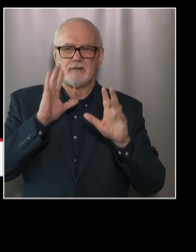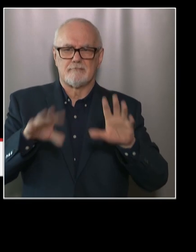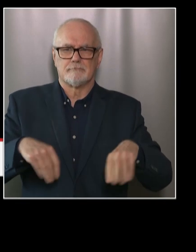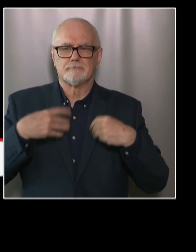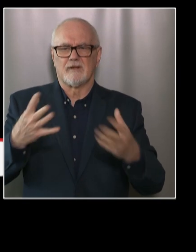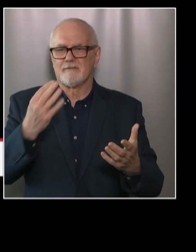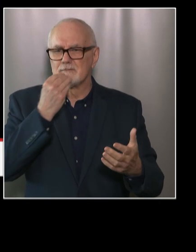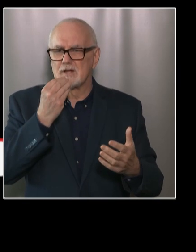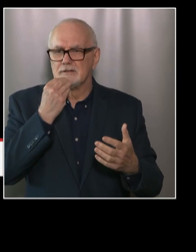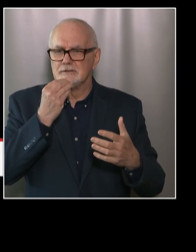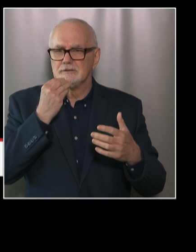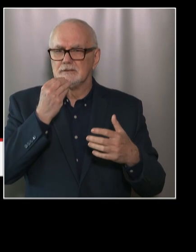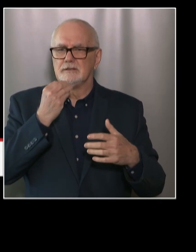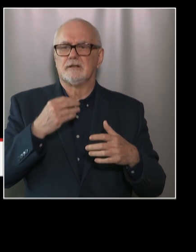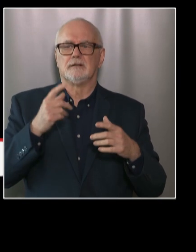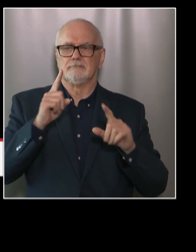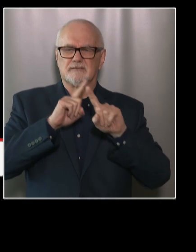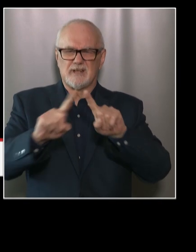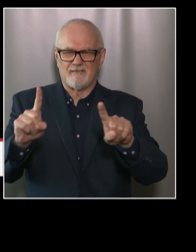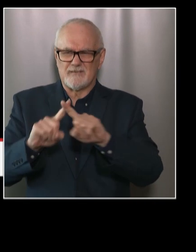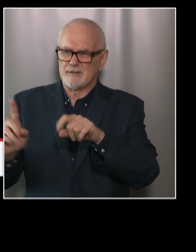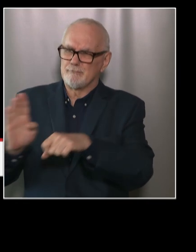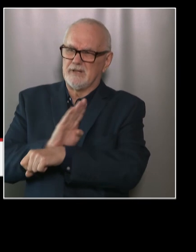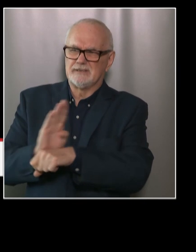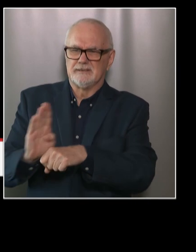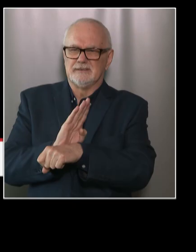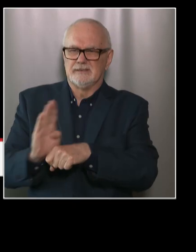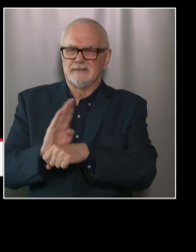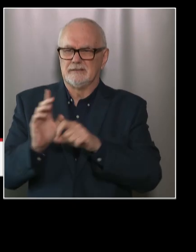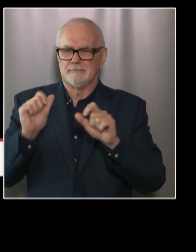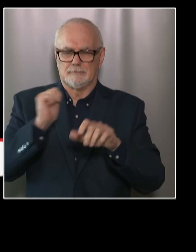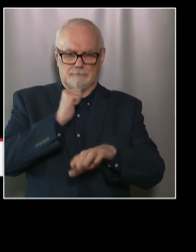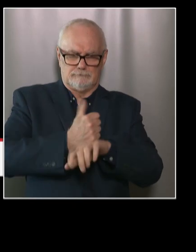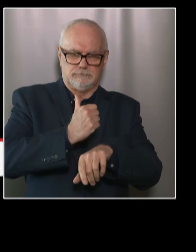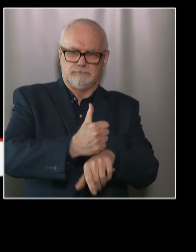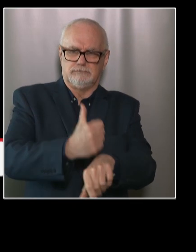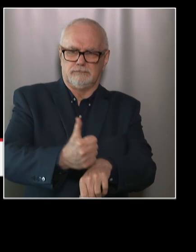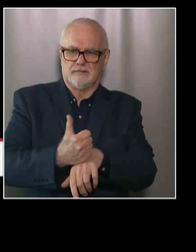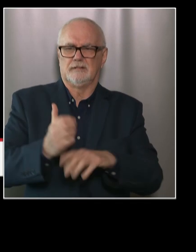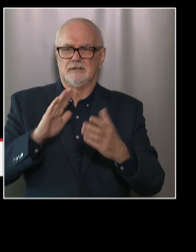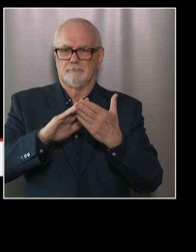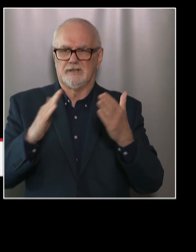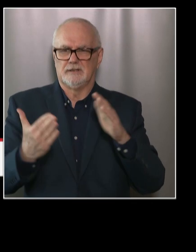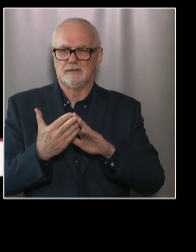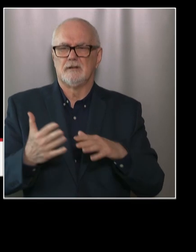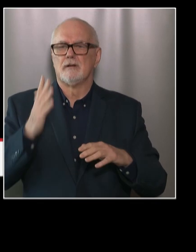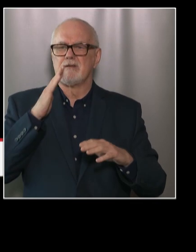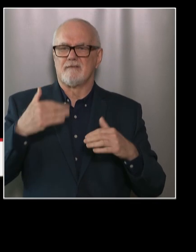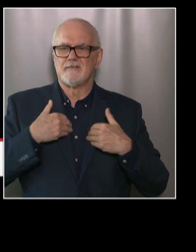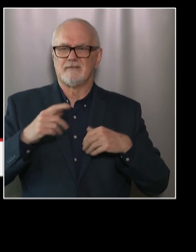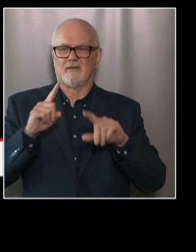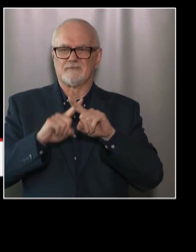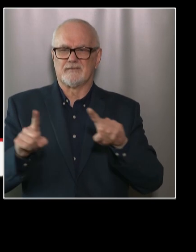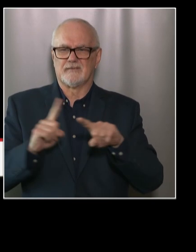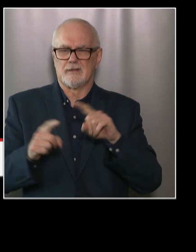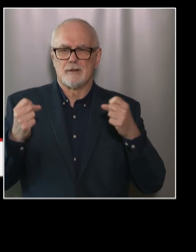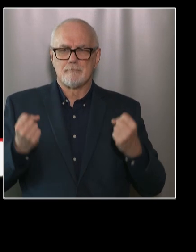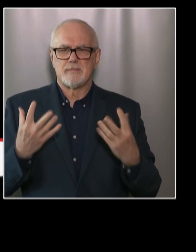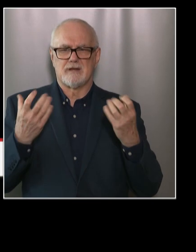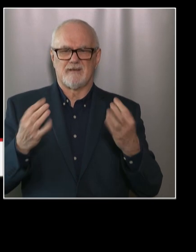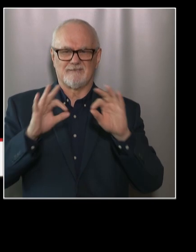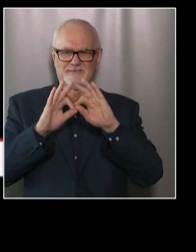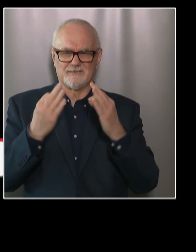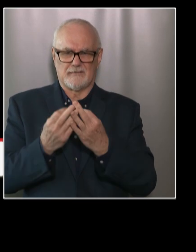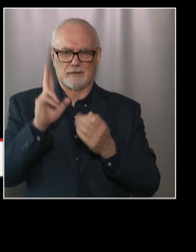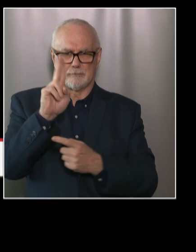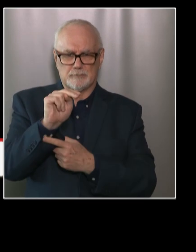community. There will be 449 multifamily units, with a third of them affordable, as well as 141 senior